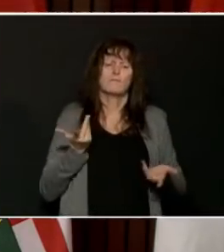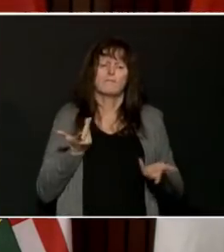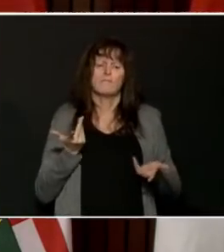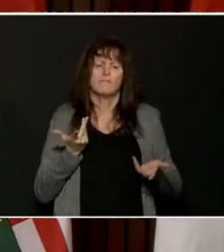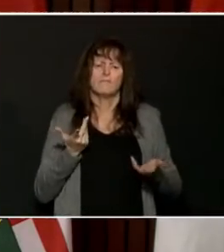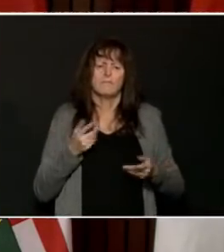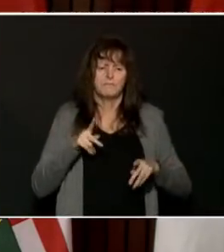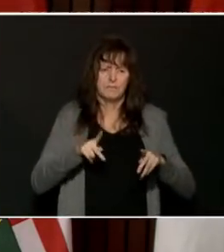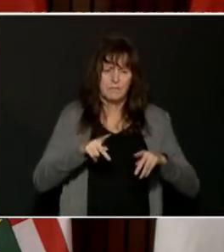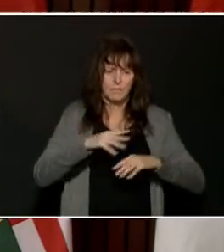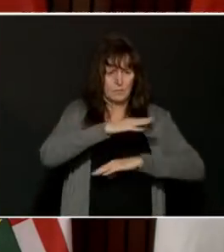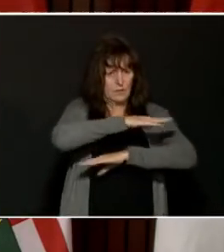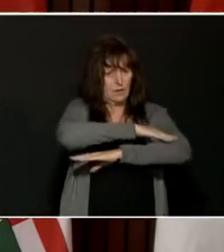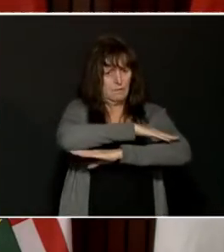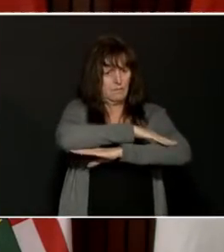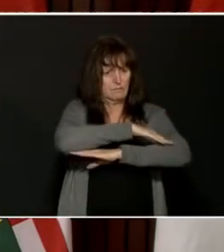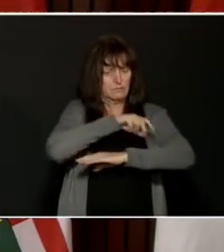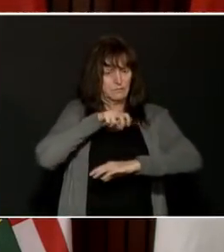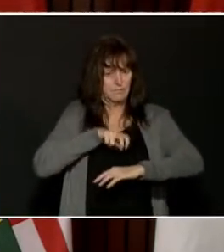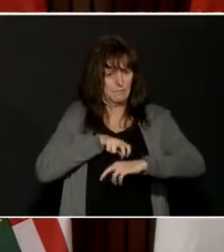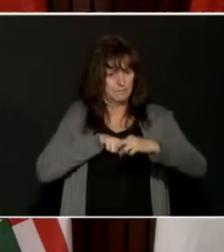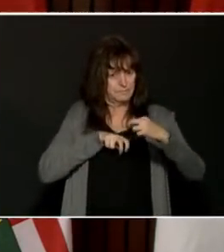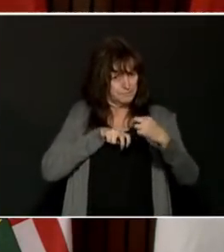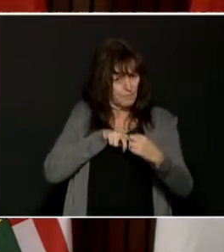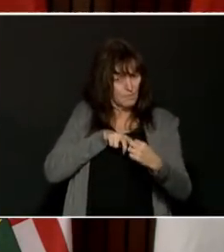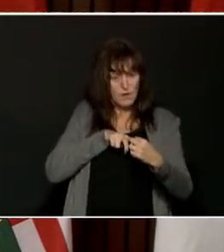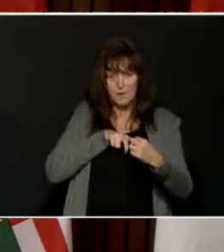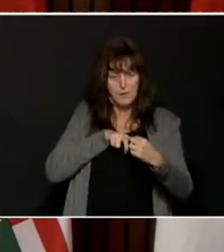and leave it at that with capacity restrictions?